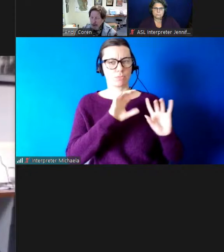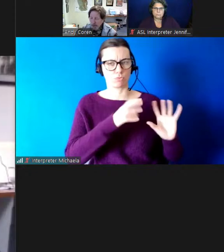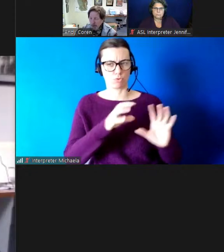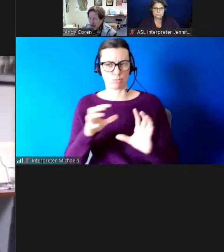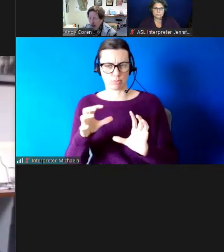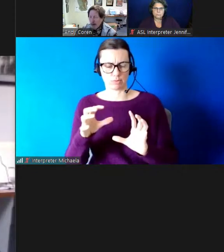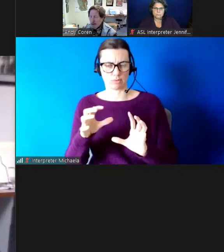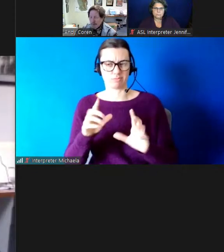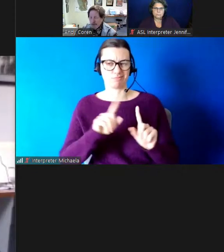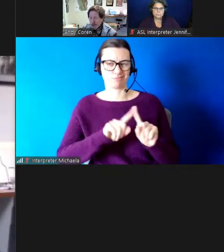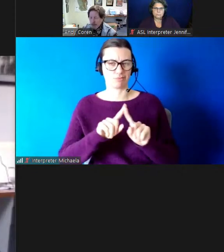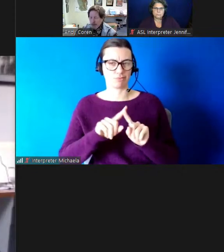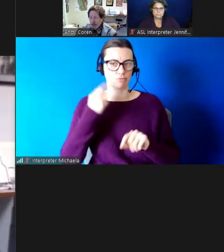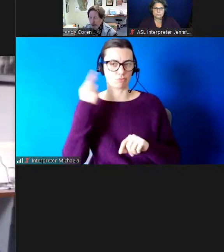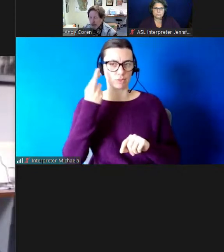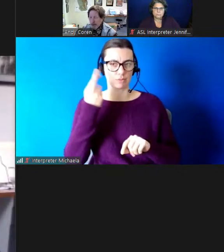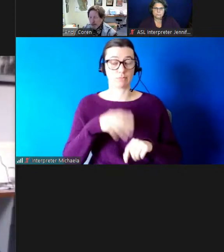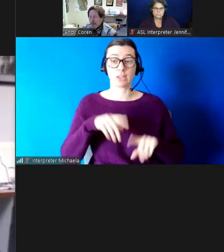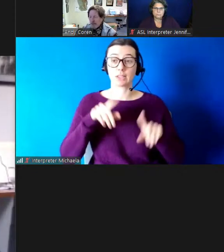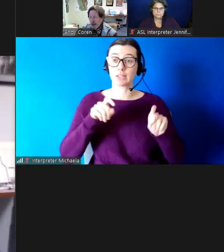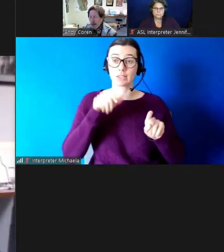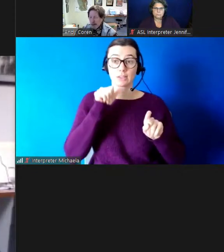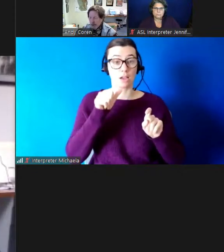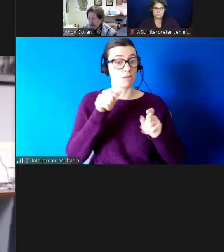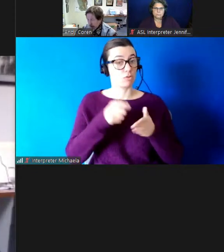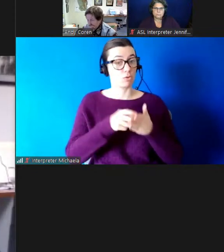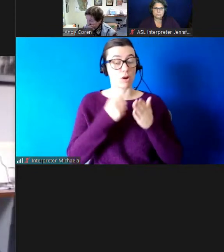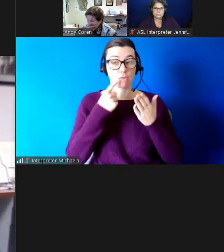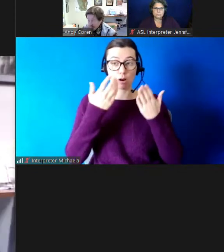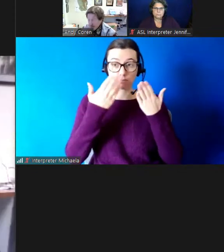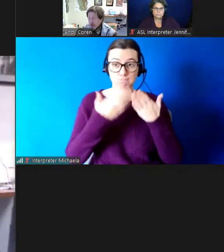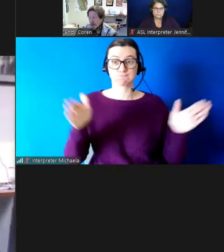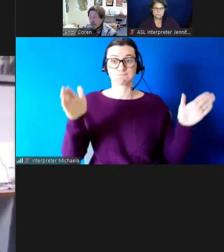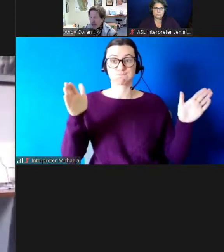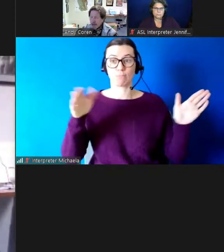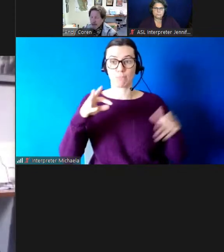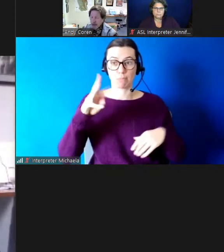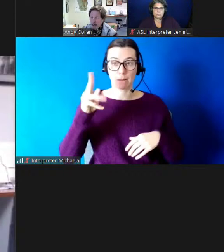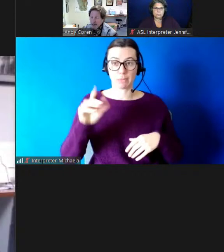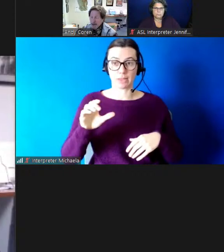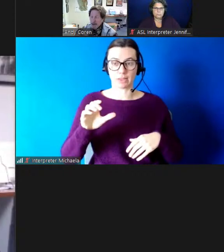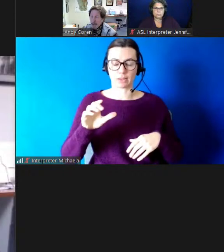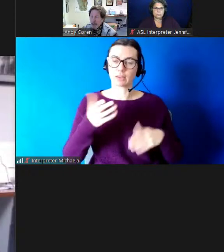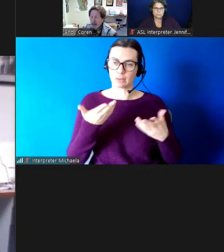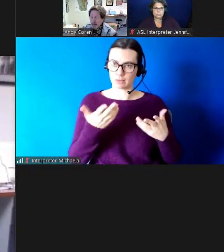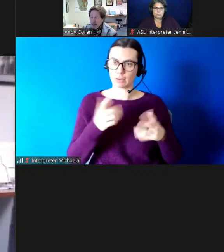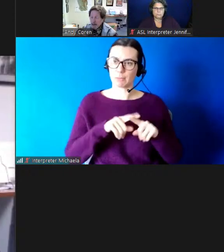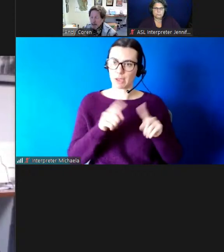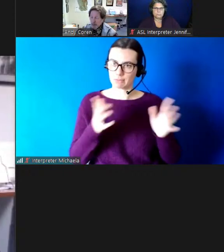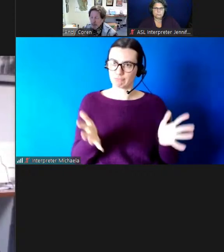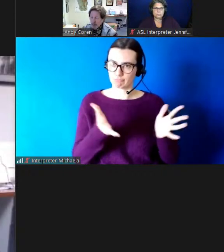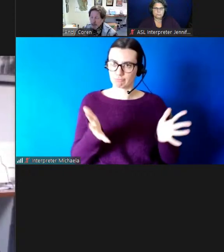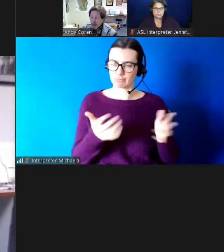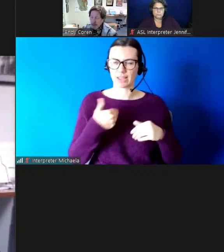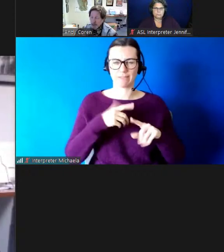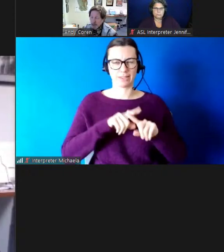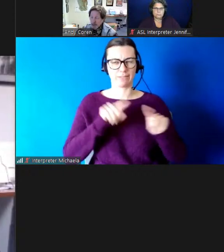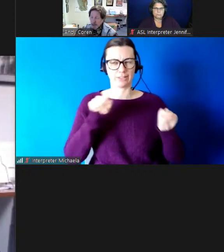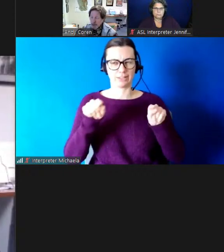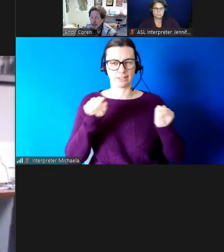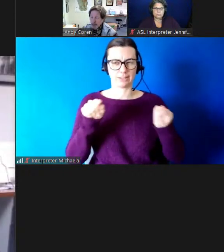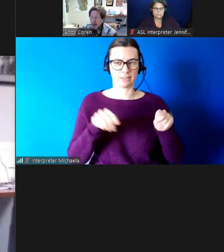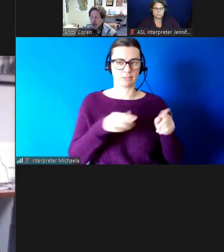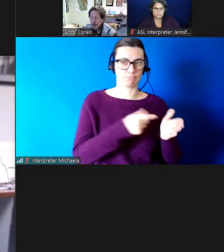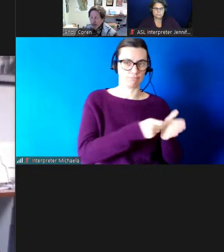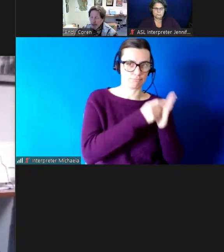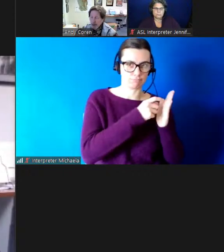Testing is not required for the general public; it's advised, and there's a difference between advice or guidance and rules. And the